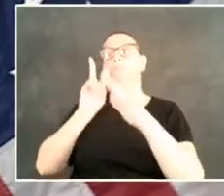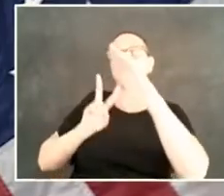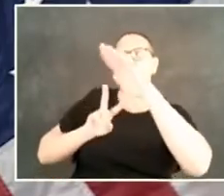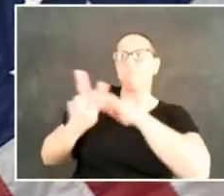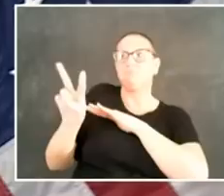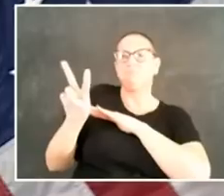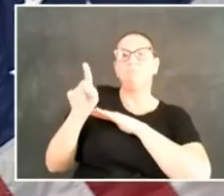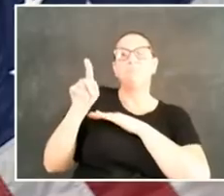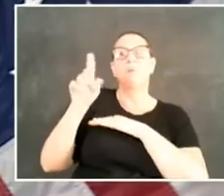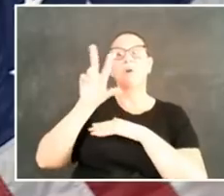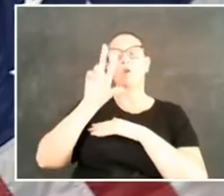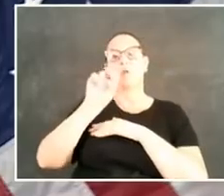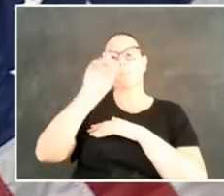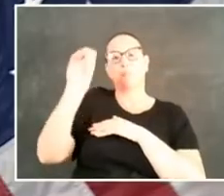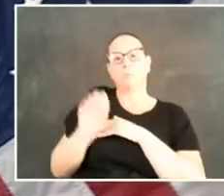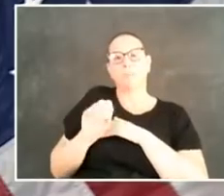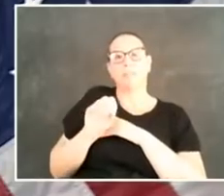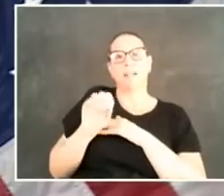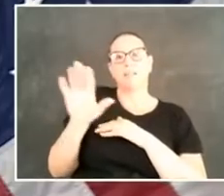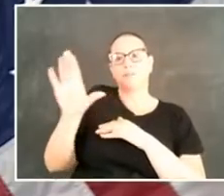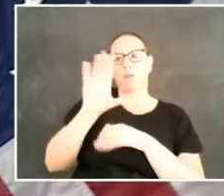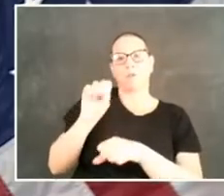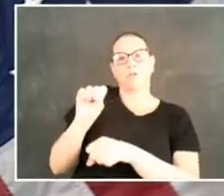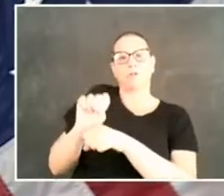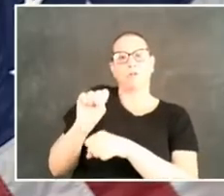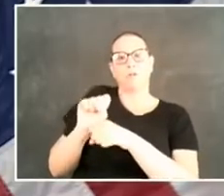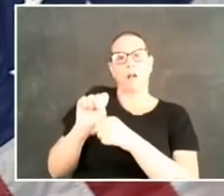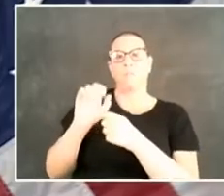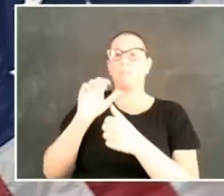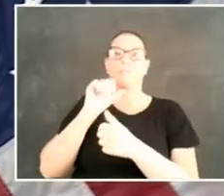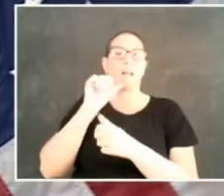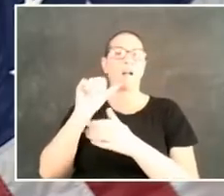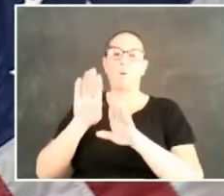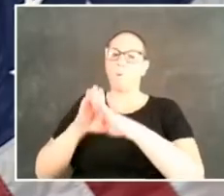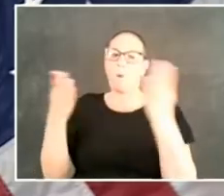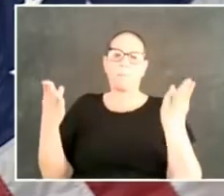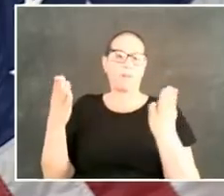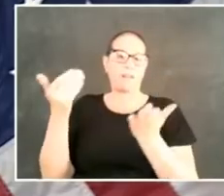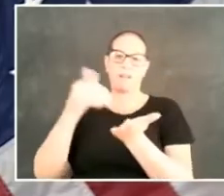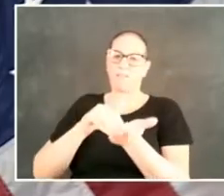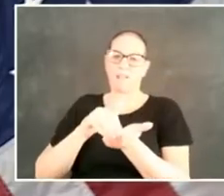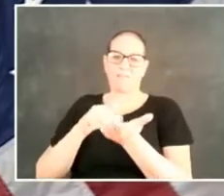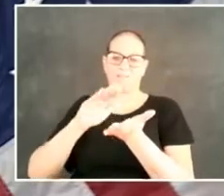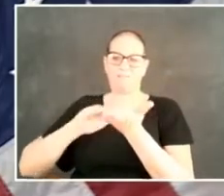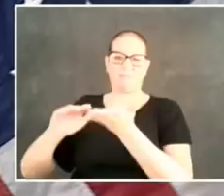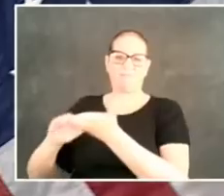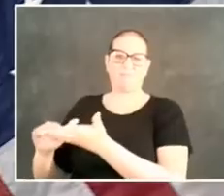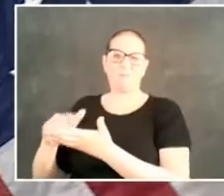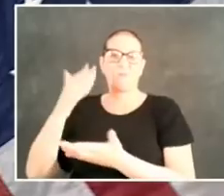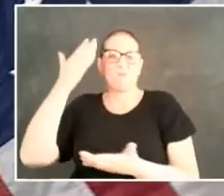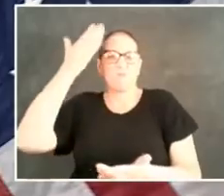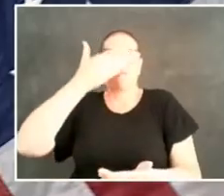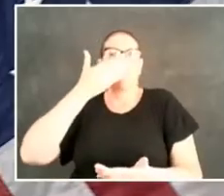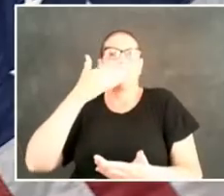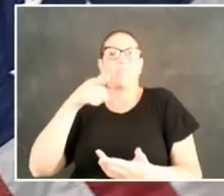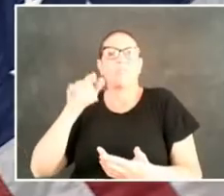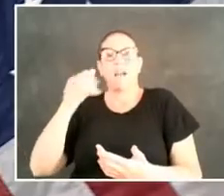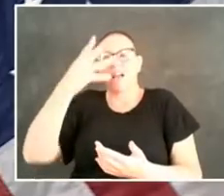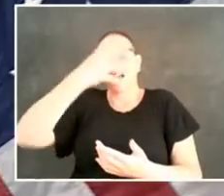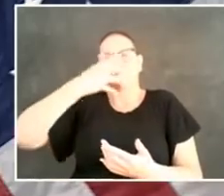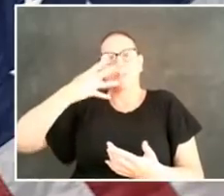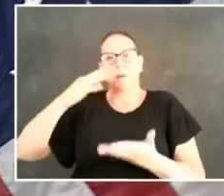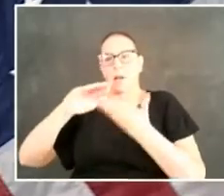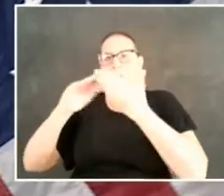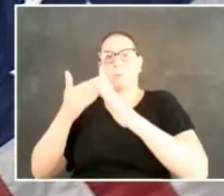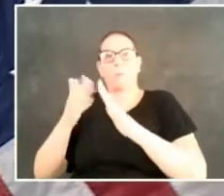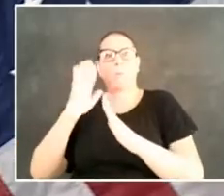distress. Can you talk to us about any plans you have for providing economic support to this community that can't tap into the federal